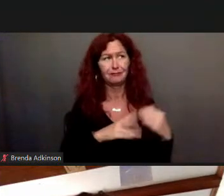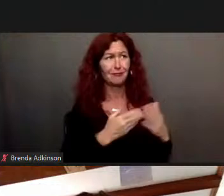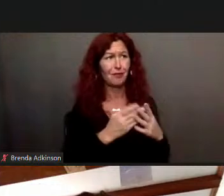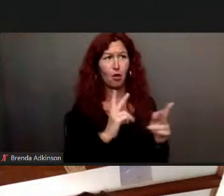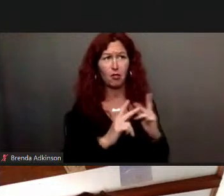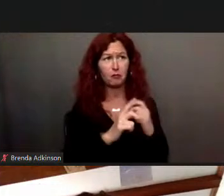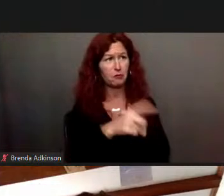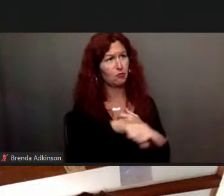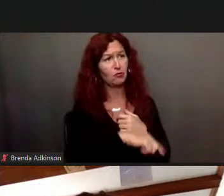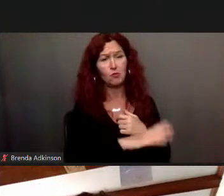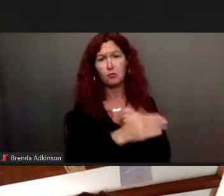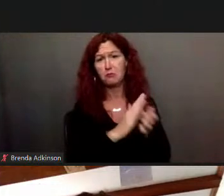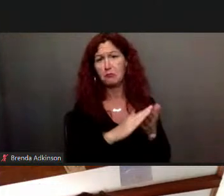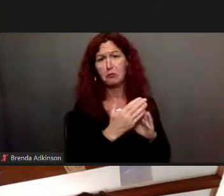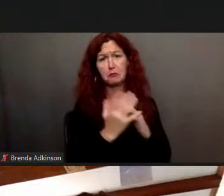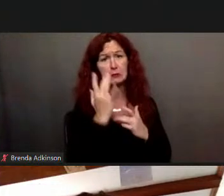contaminated.